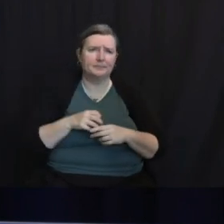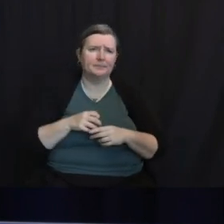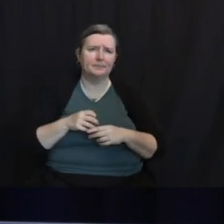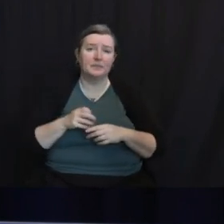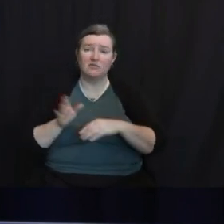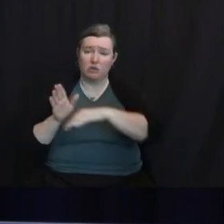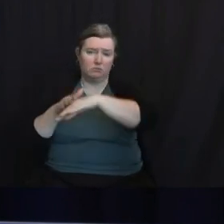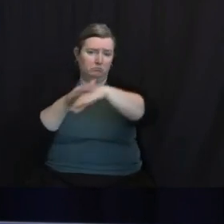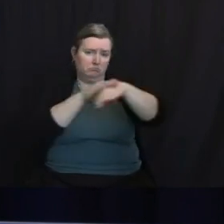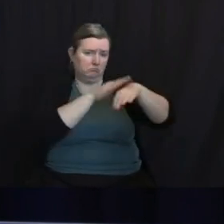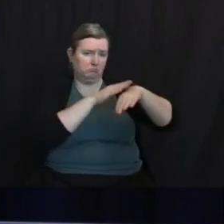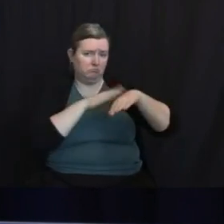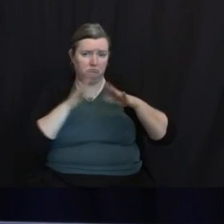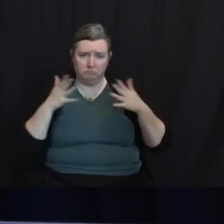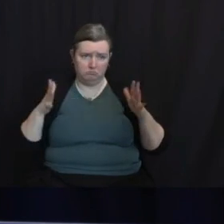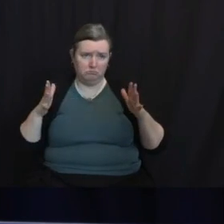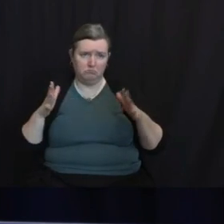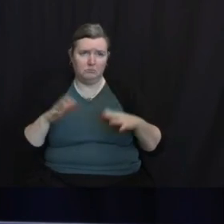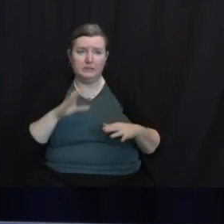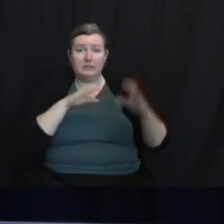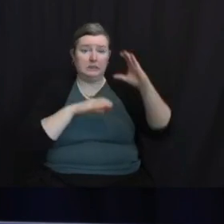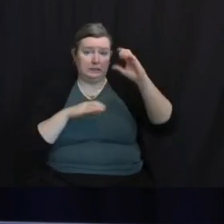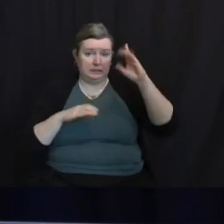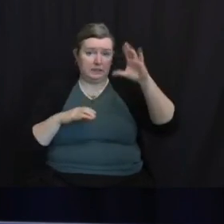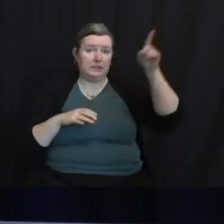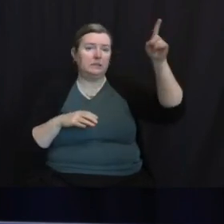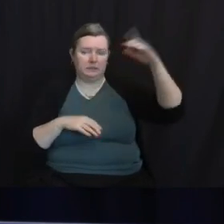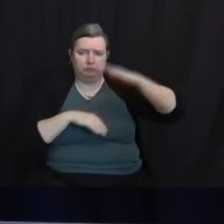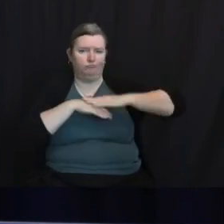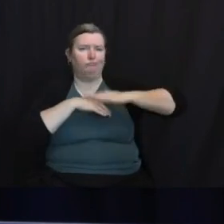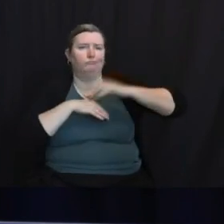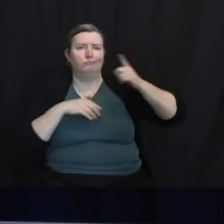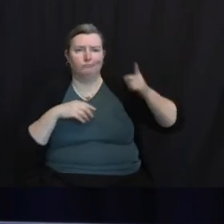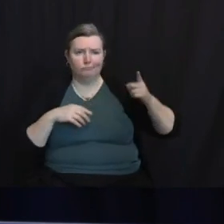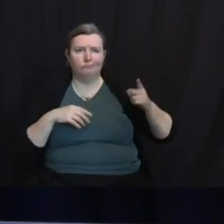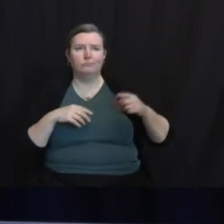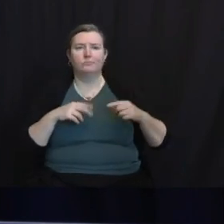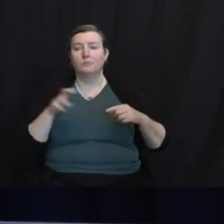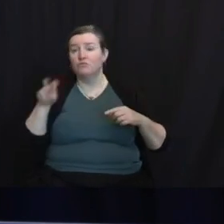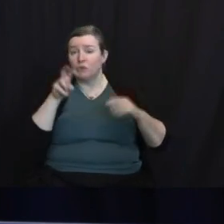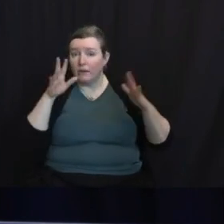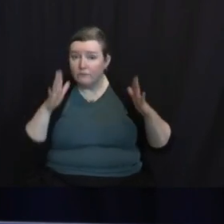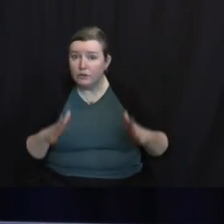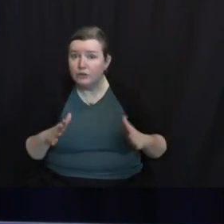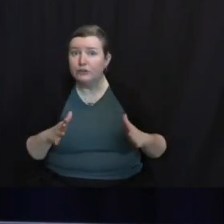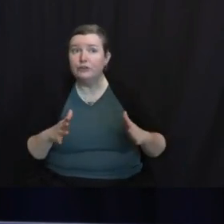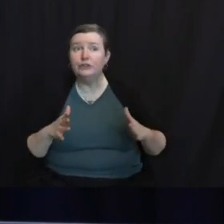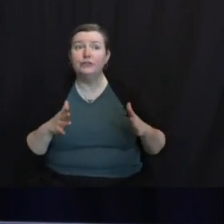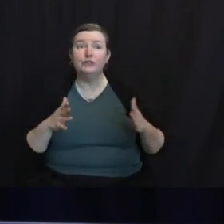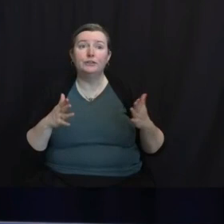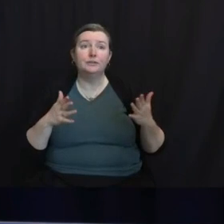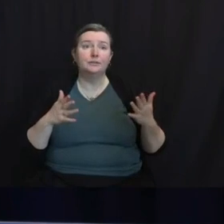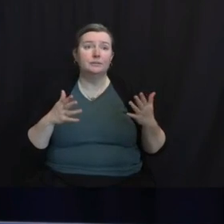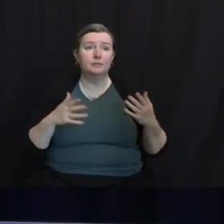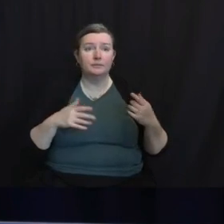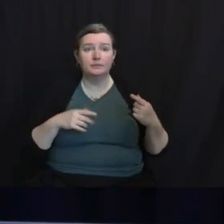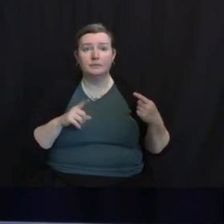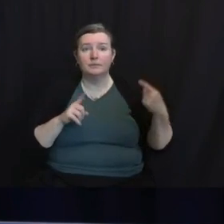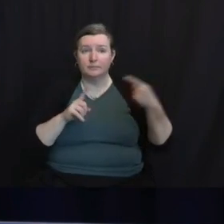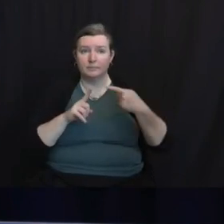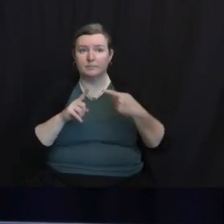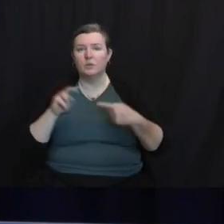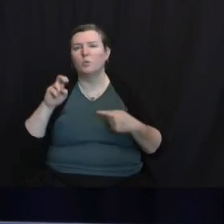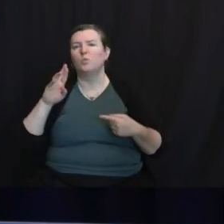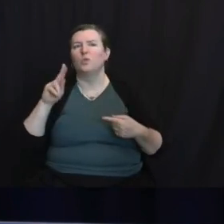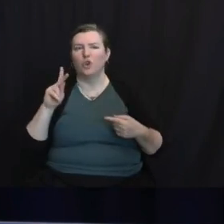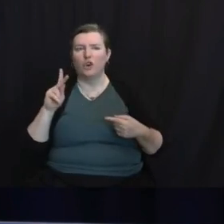The CDC has directed travelers through funneled airports, which includes Newark Liberty Airport. The Department of Health